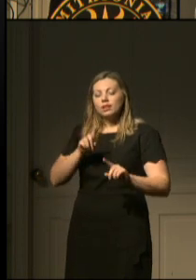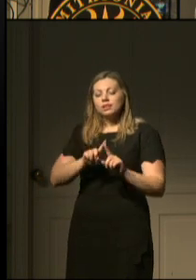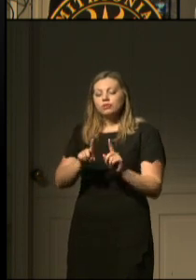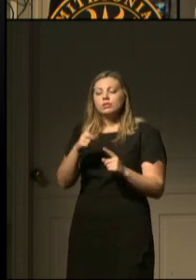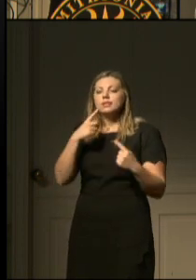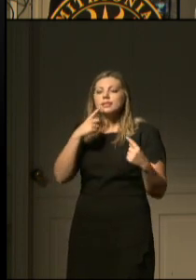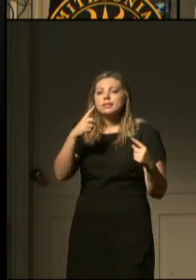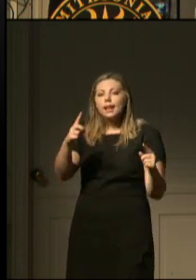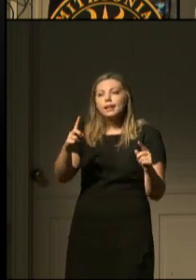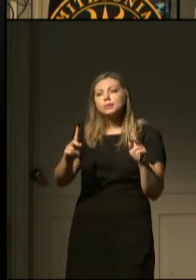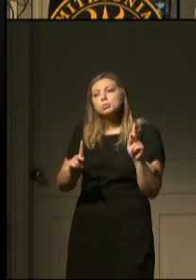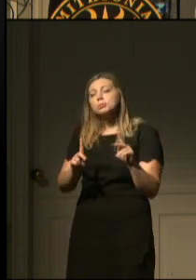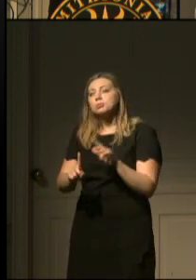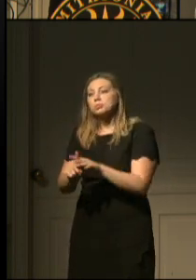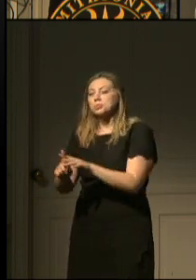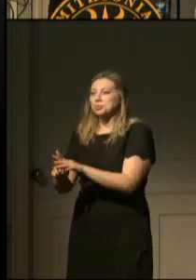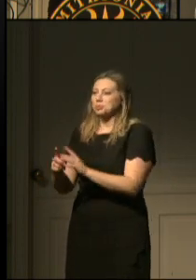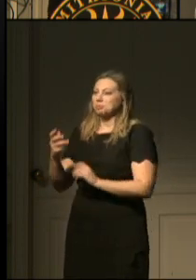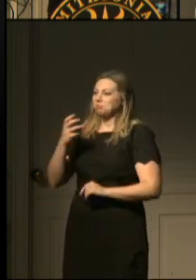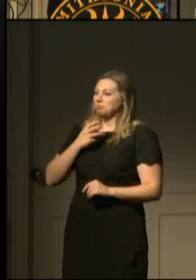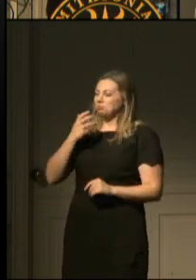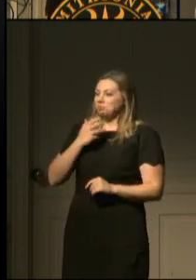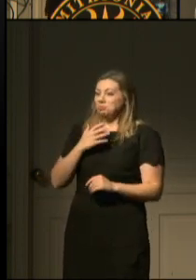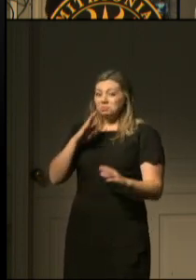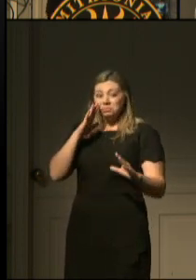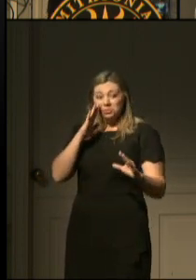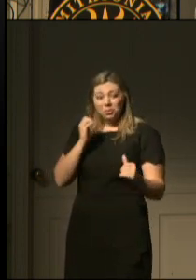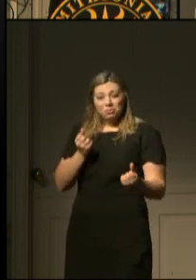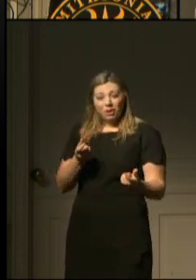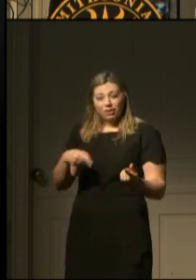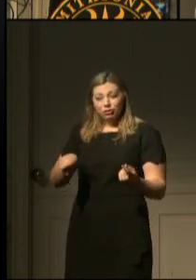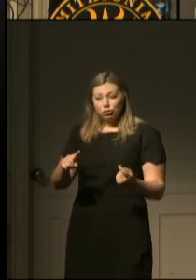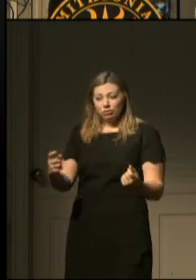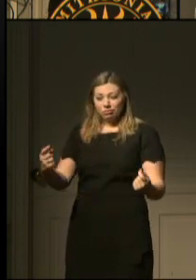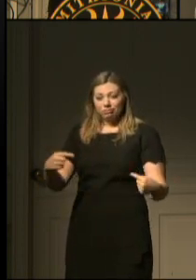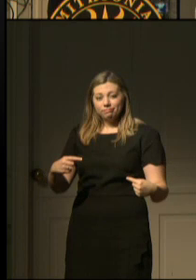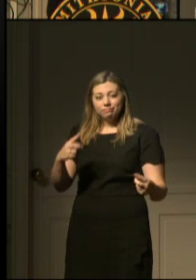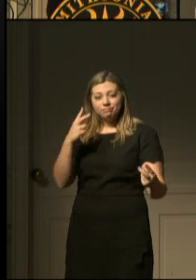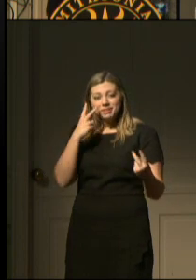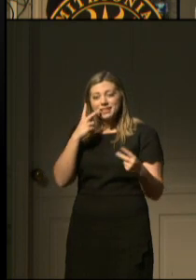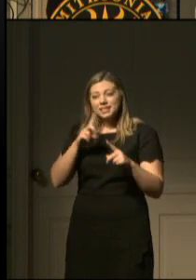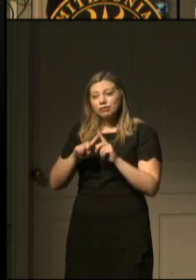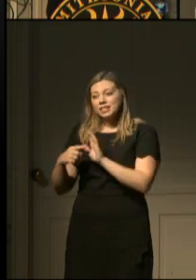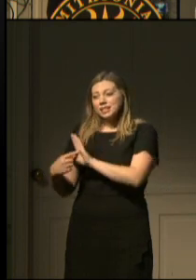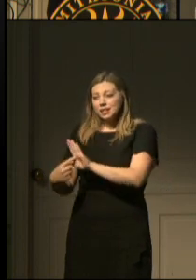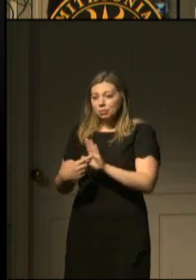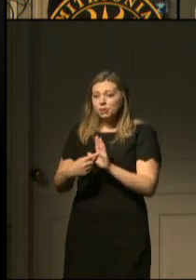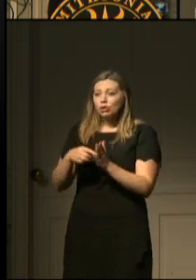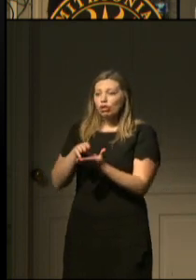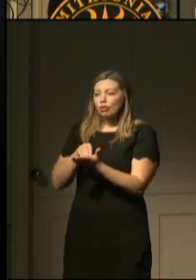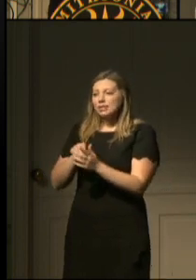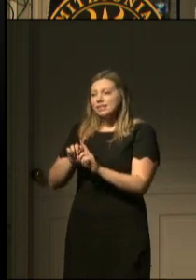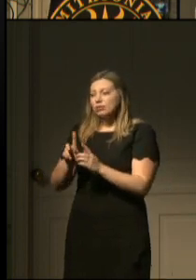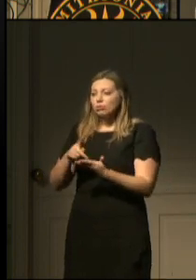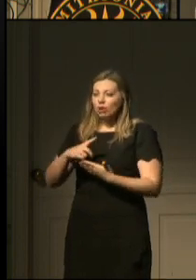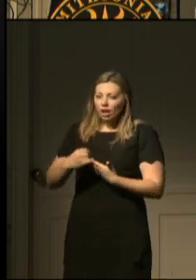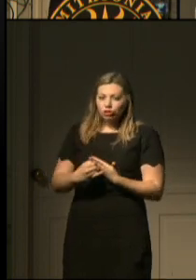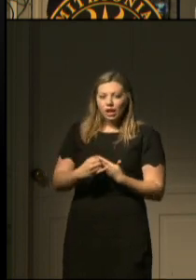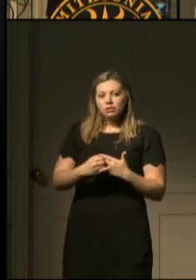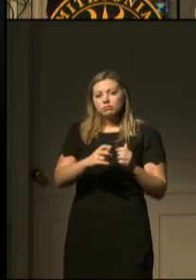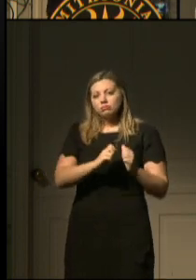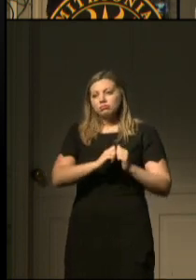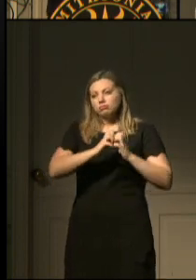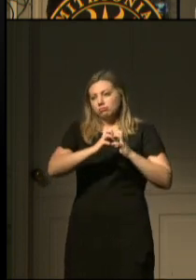of people turning out. And hopefully many of you were able to see some of the pre-conference exhibits and learn about some of the projects and initiatives. And I'm going to share just a